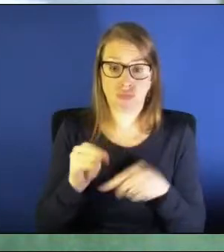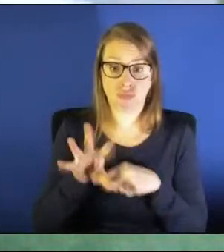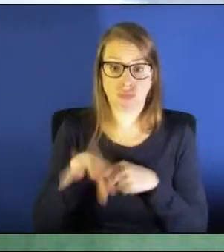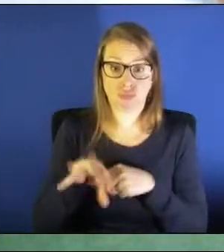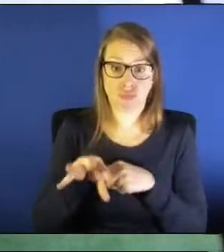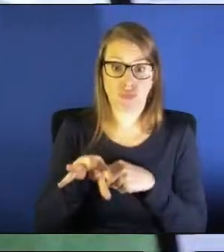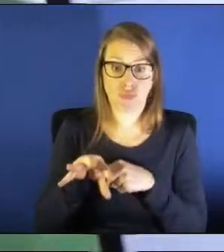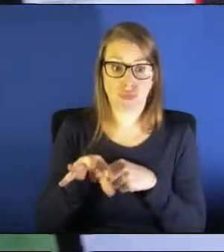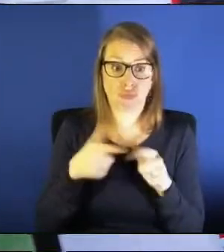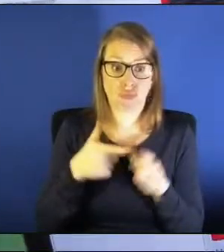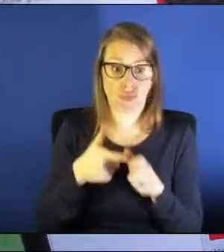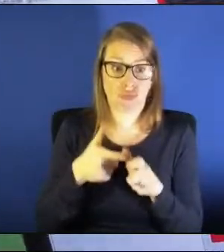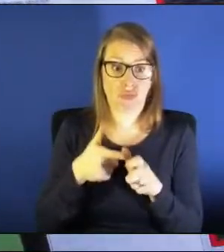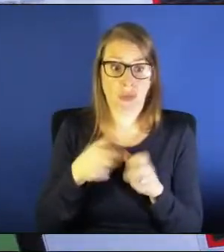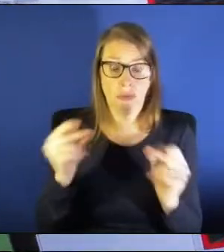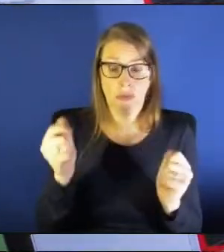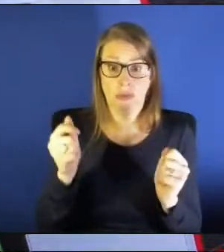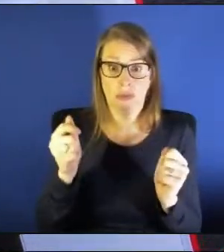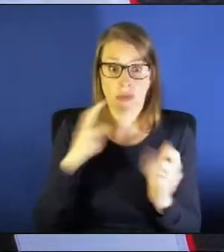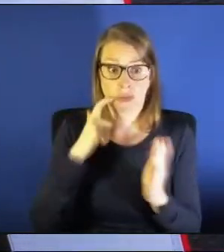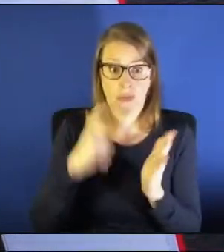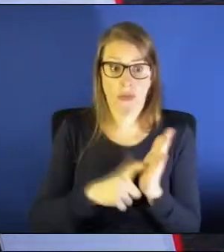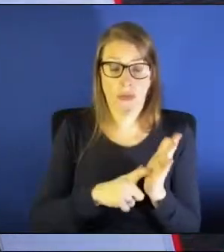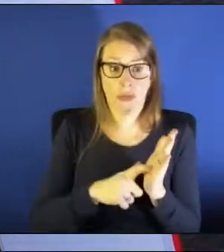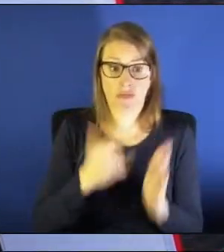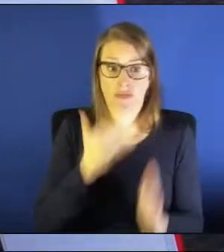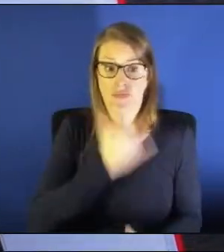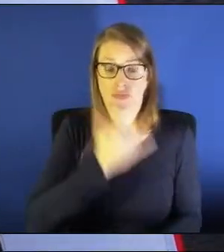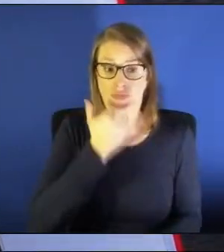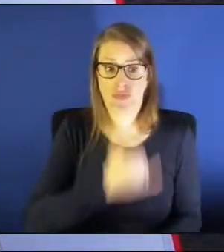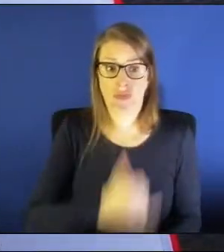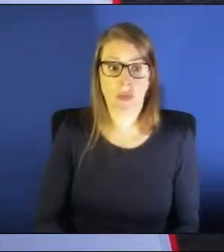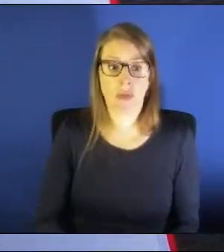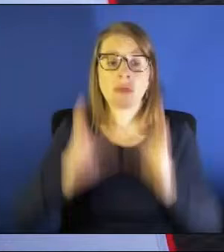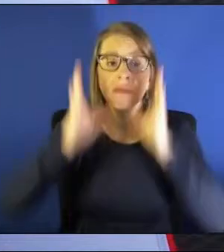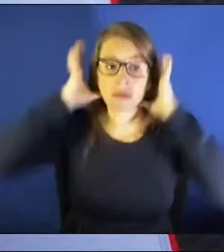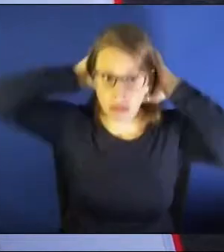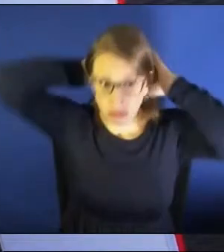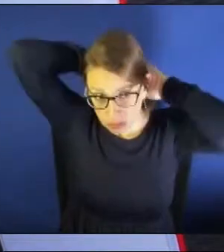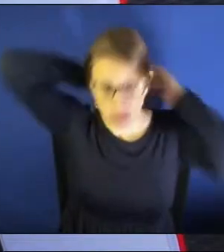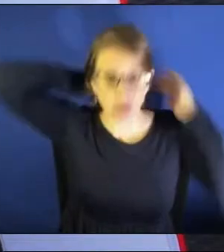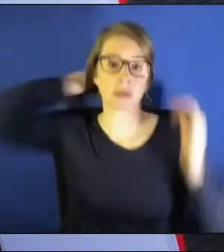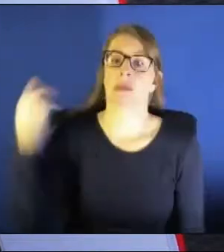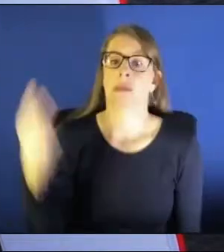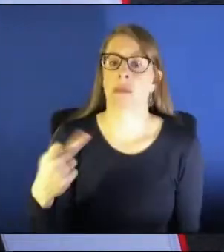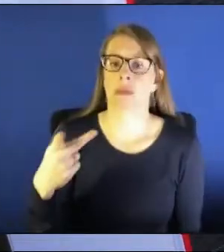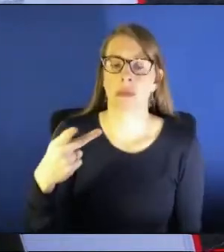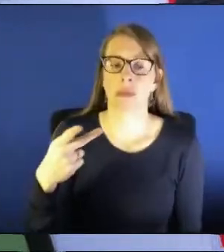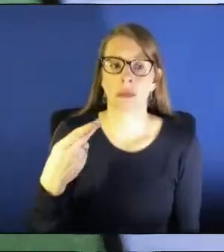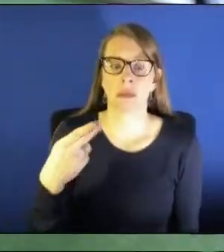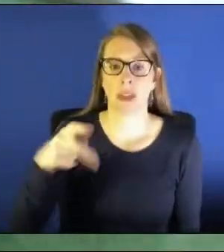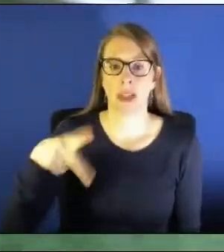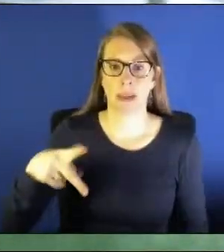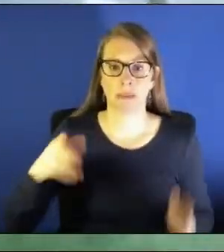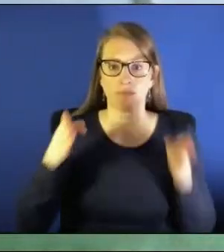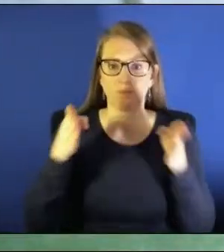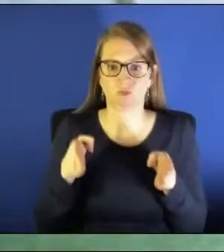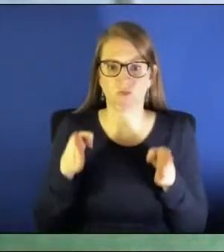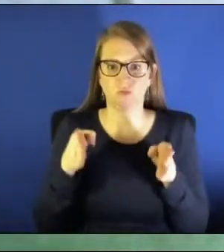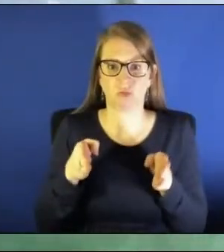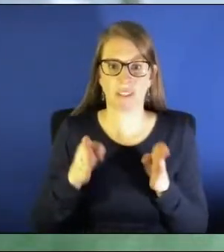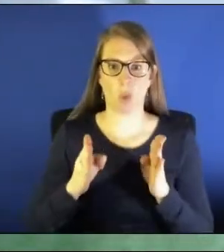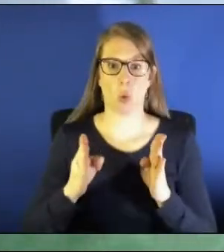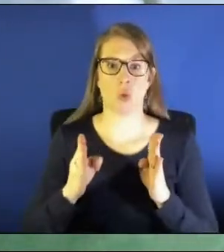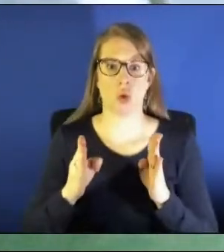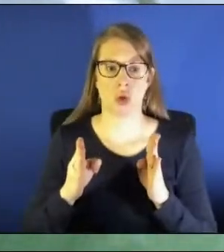anything instantly that I'm doing wrong? I can see that you don't get a lot of hip extension, so you like to keep those hips more forward, and that's going to put a lot